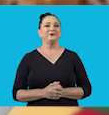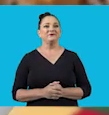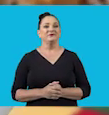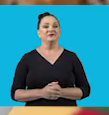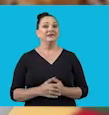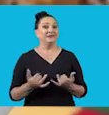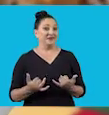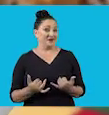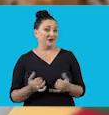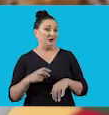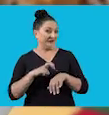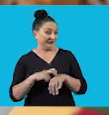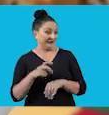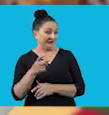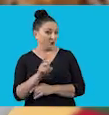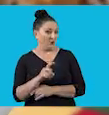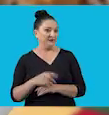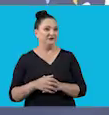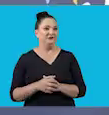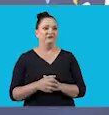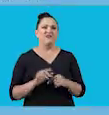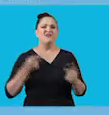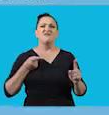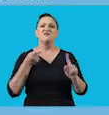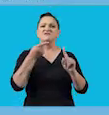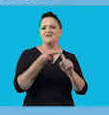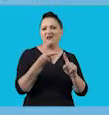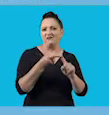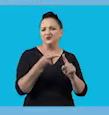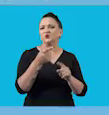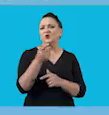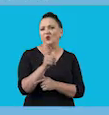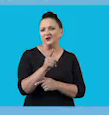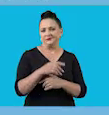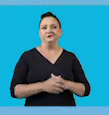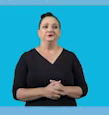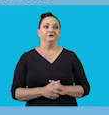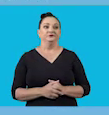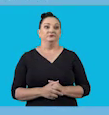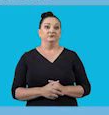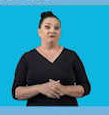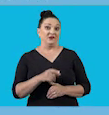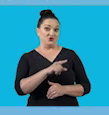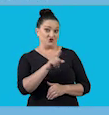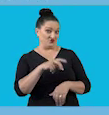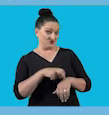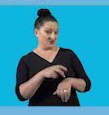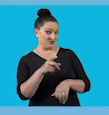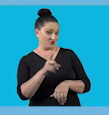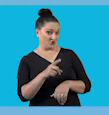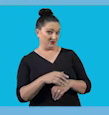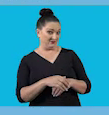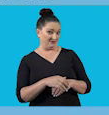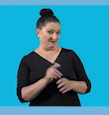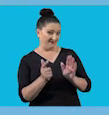first, we need to now set our target and goals for this lesson. So what I need you to do is